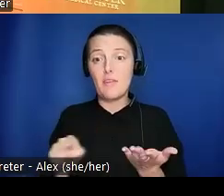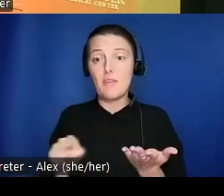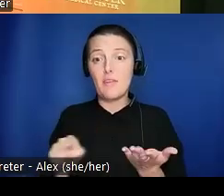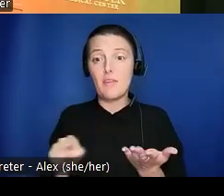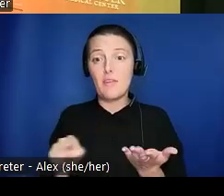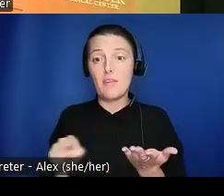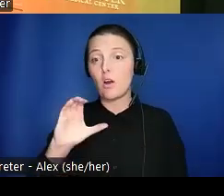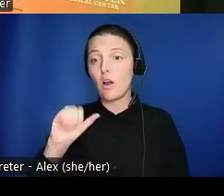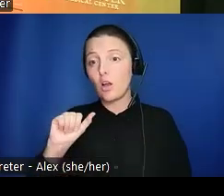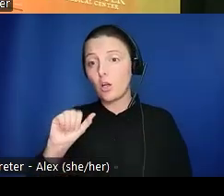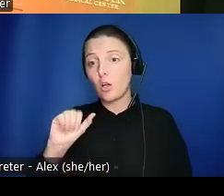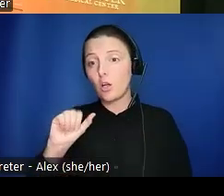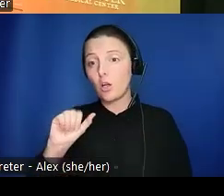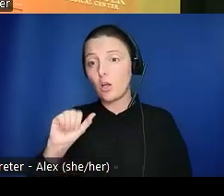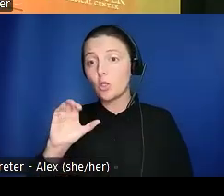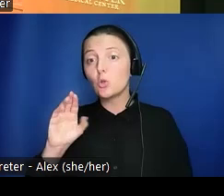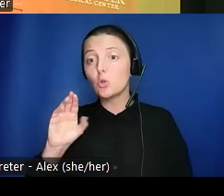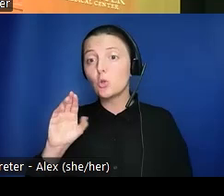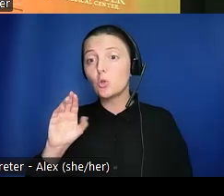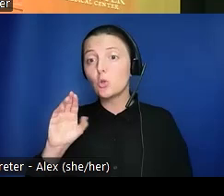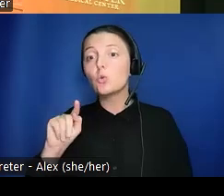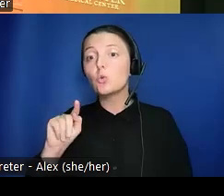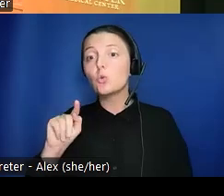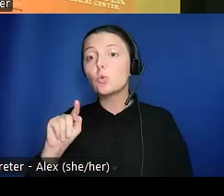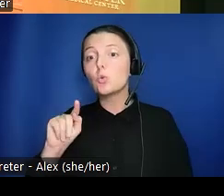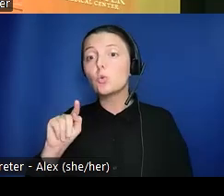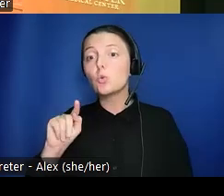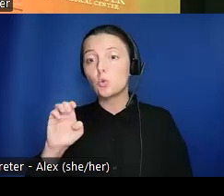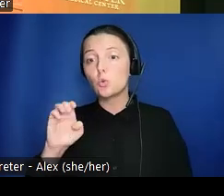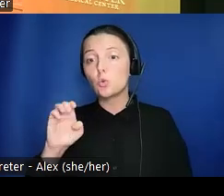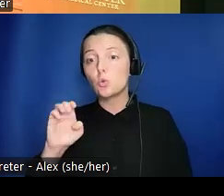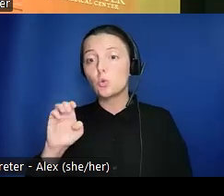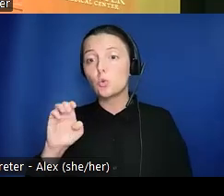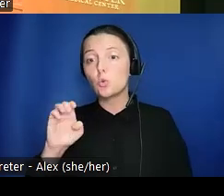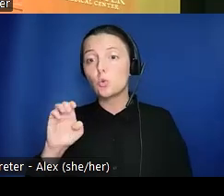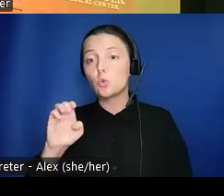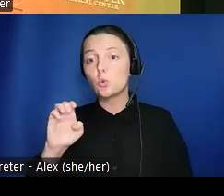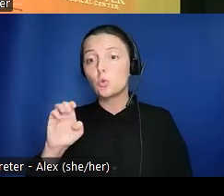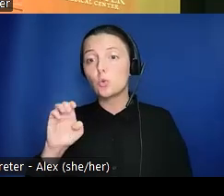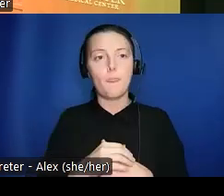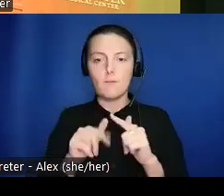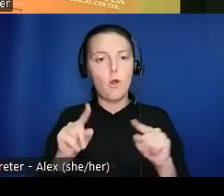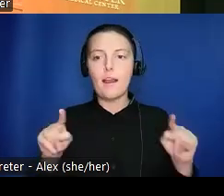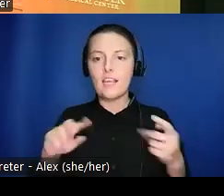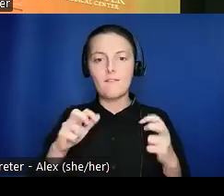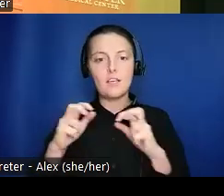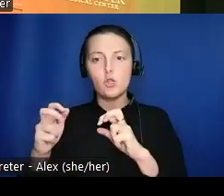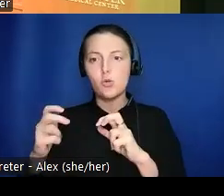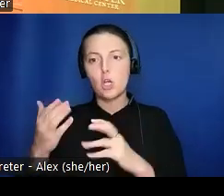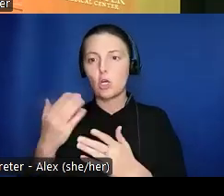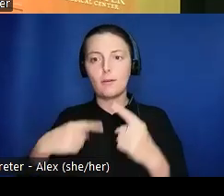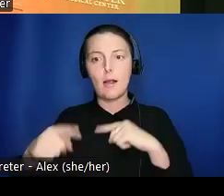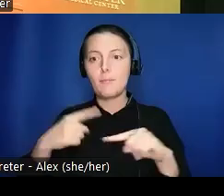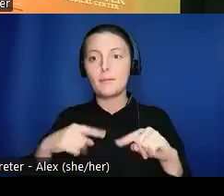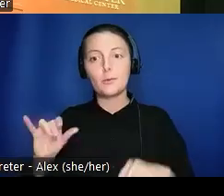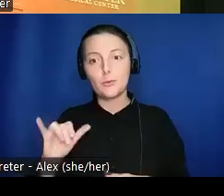might have to think about. A variety of those issues are on the air as well. Child Psychiatry